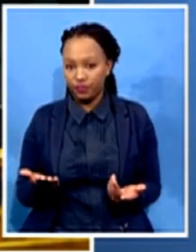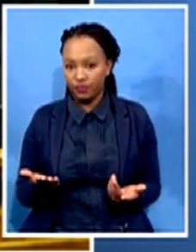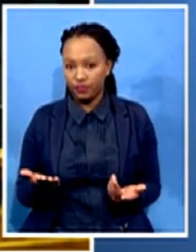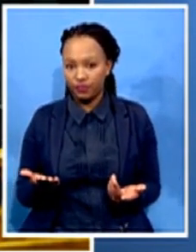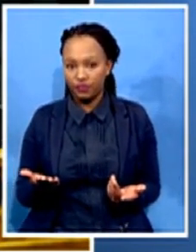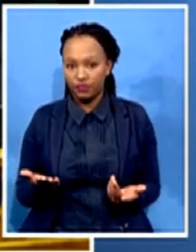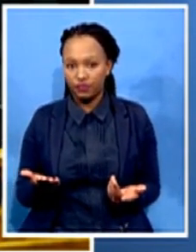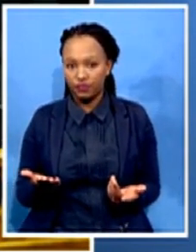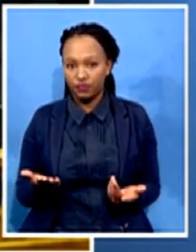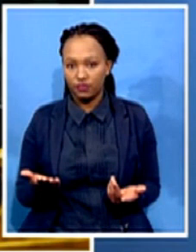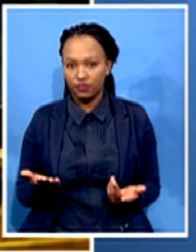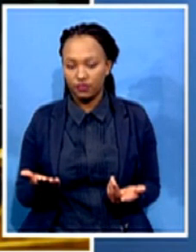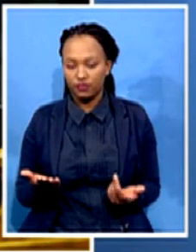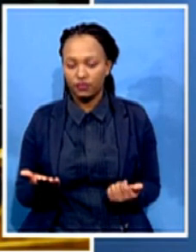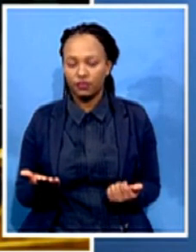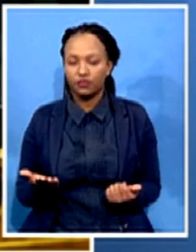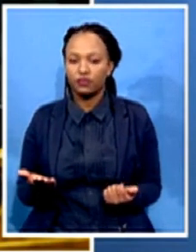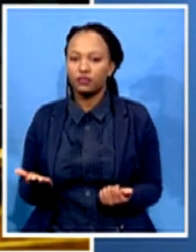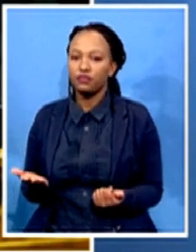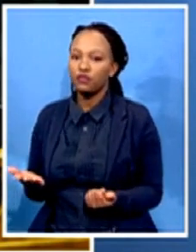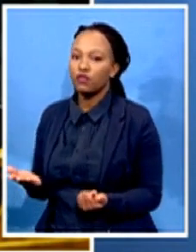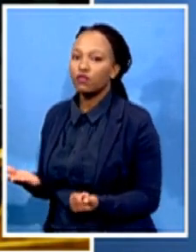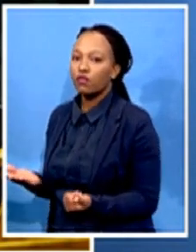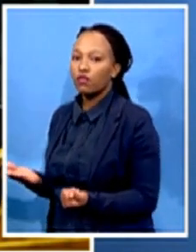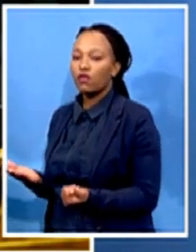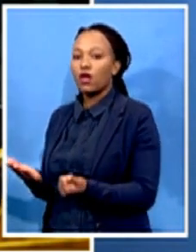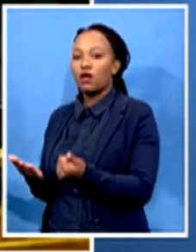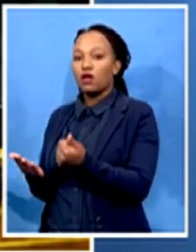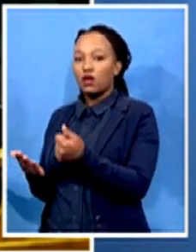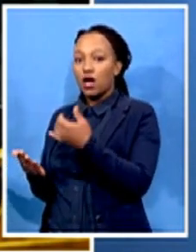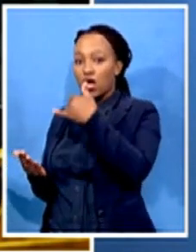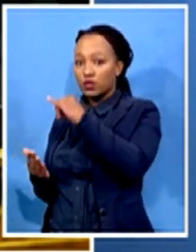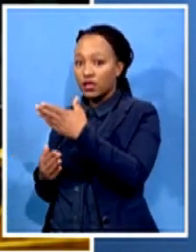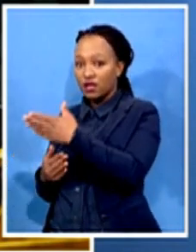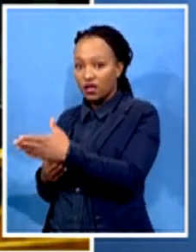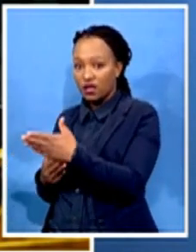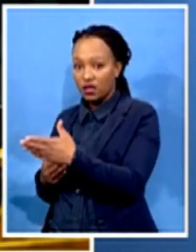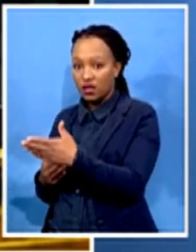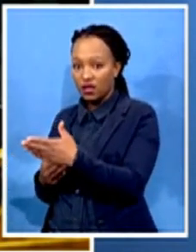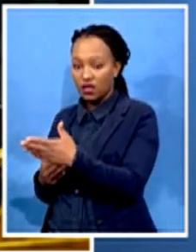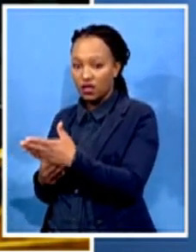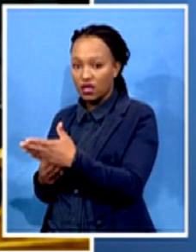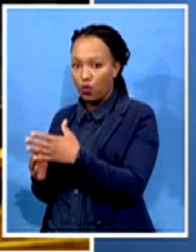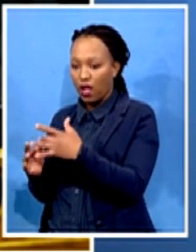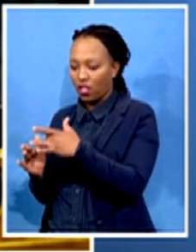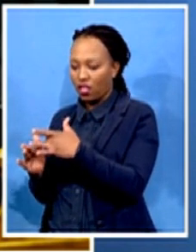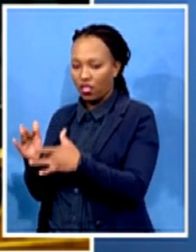Mr. Hlengwa, you still there? We're just having some issues with... We lost you a bit. Please, if you could just repeat your last